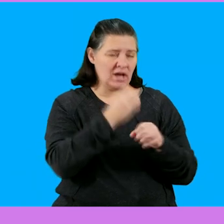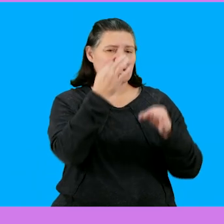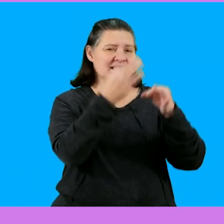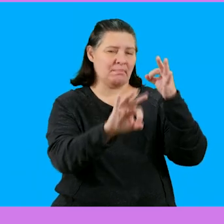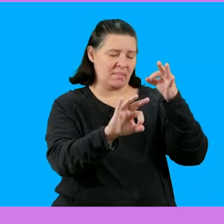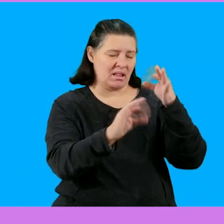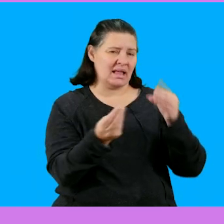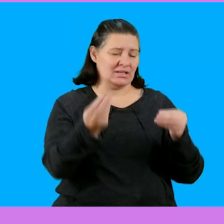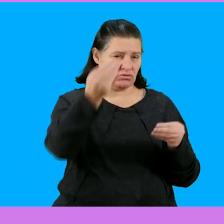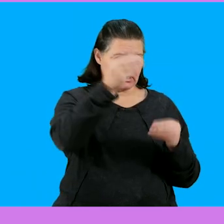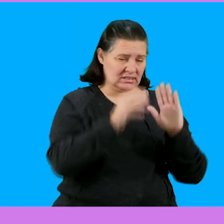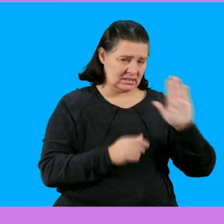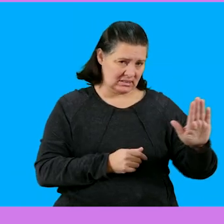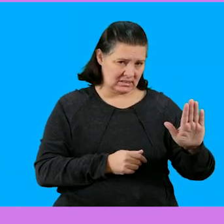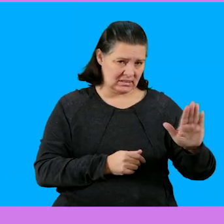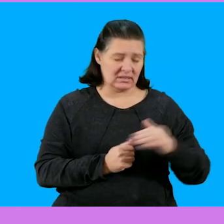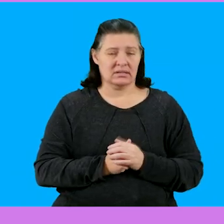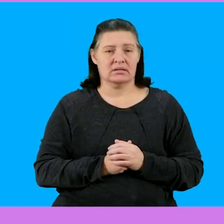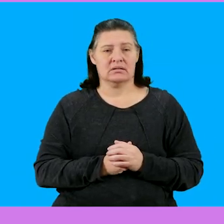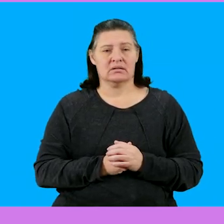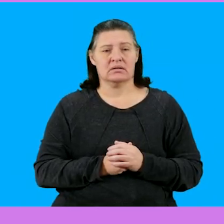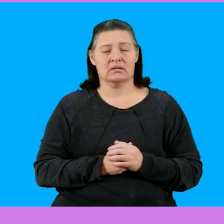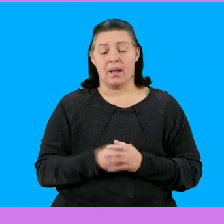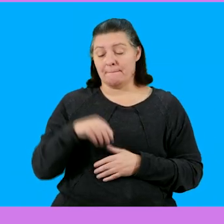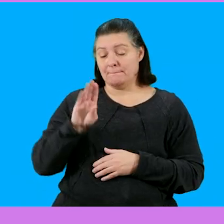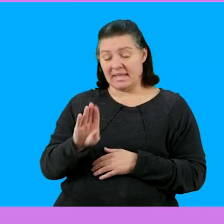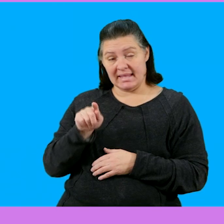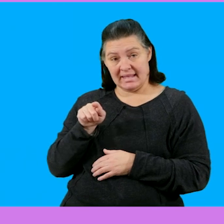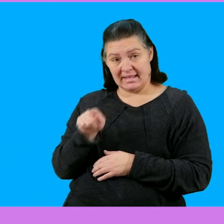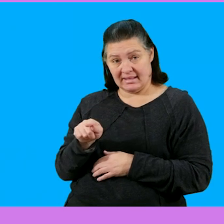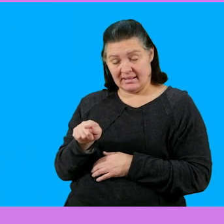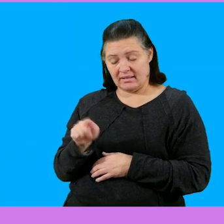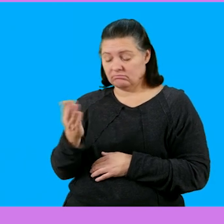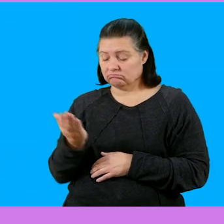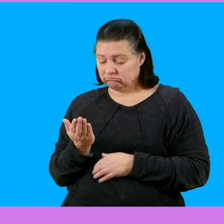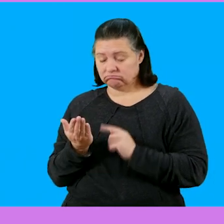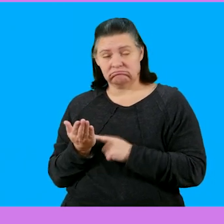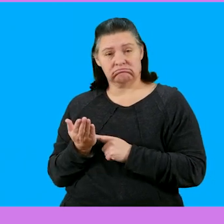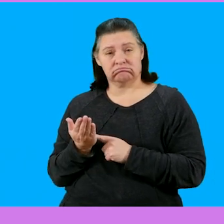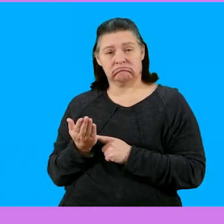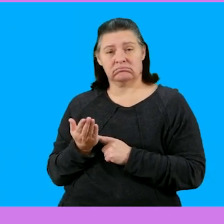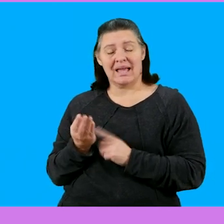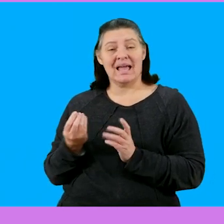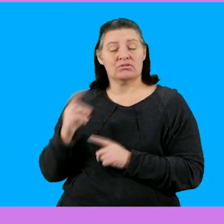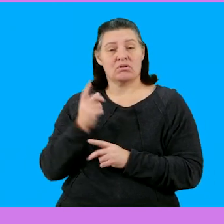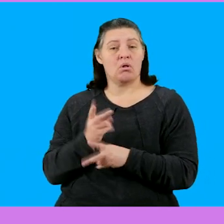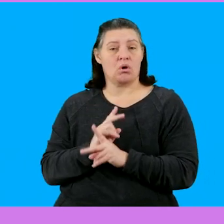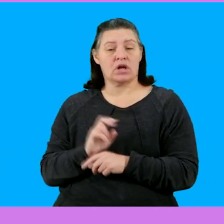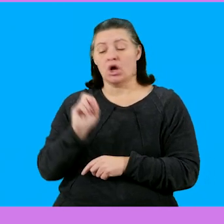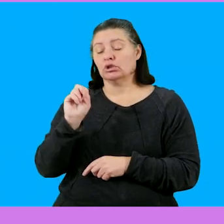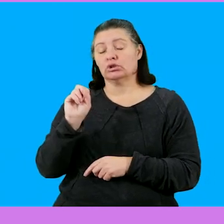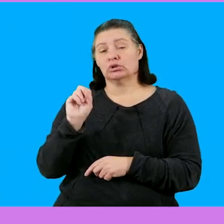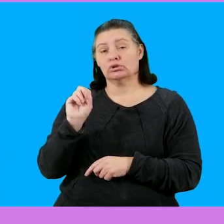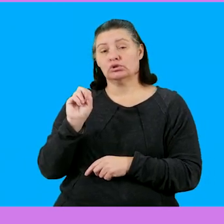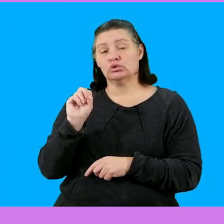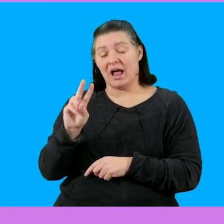interest. Okay, so that's Institution A. Then looking at Institution B, the interest of the loan is charged at